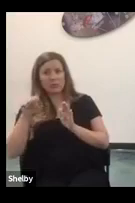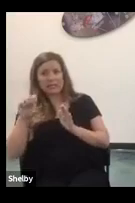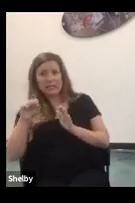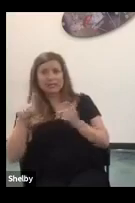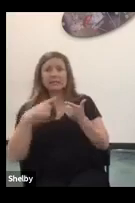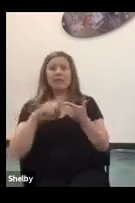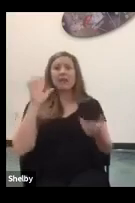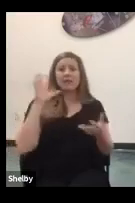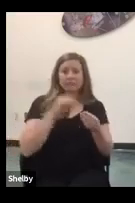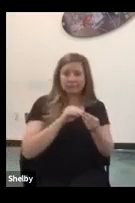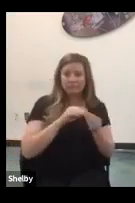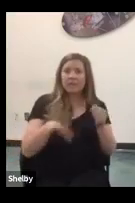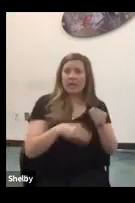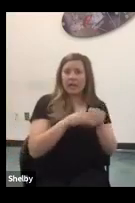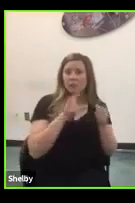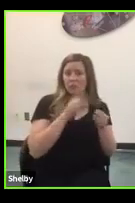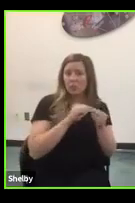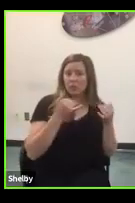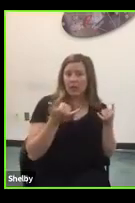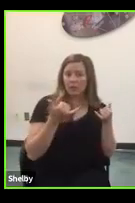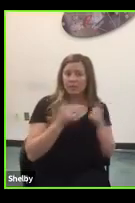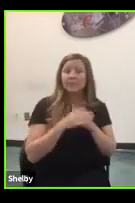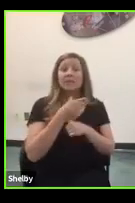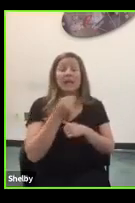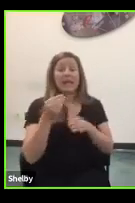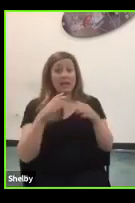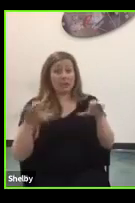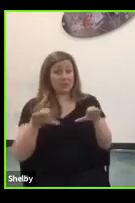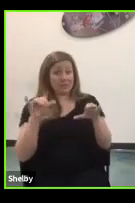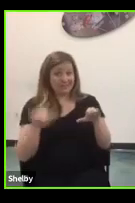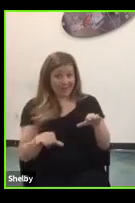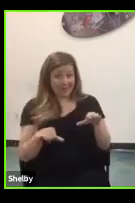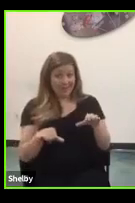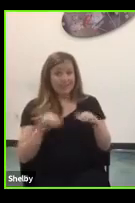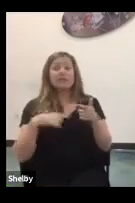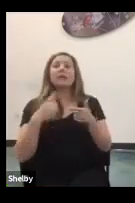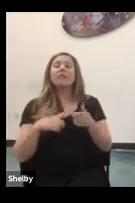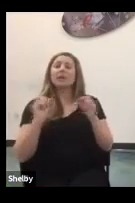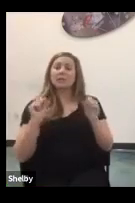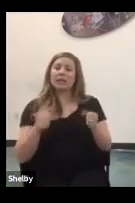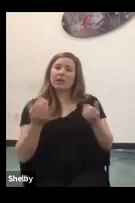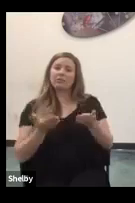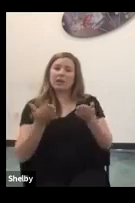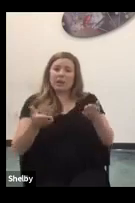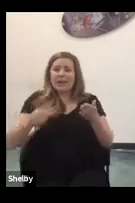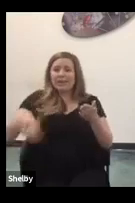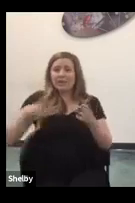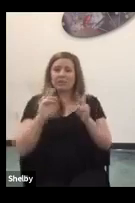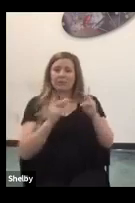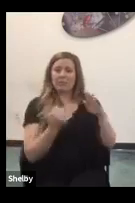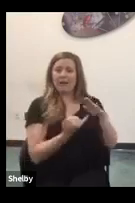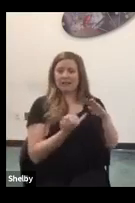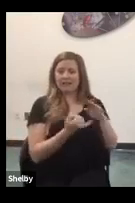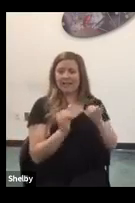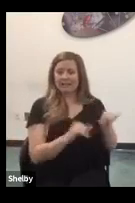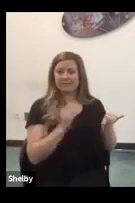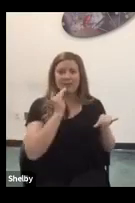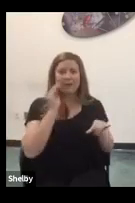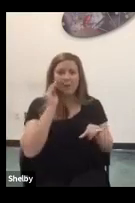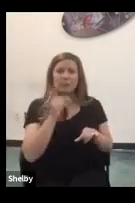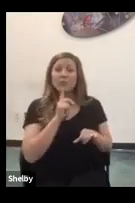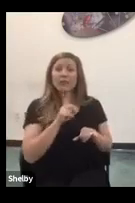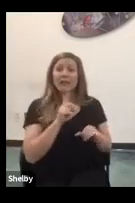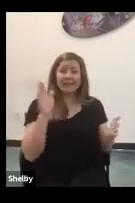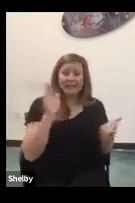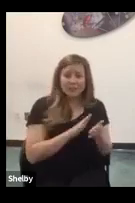the total now. And by doing that, we're able to recommend those people isolate. So it really decreases